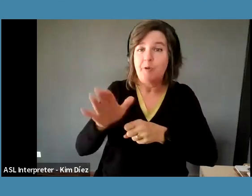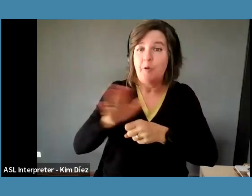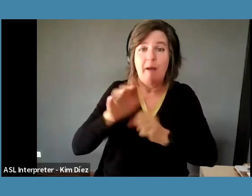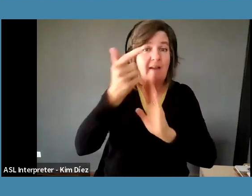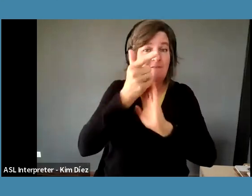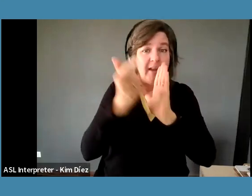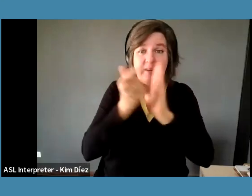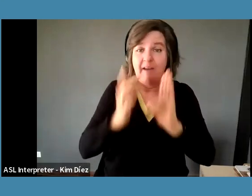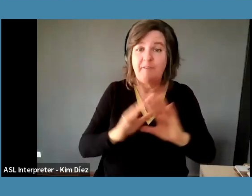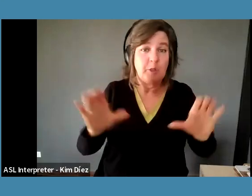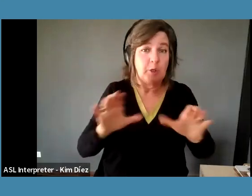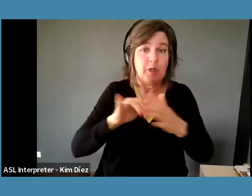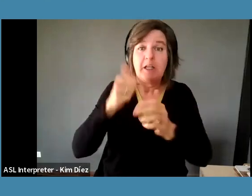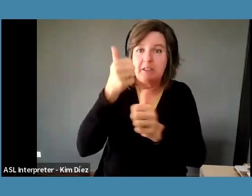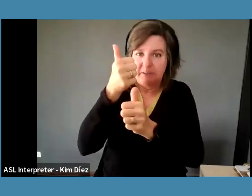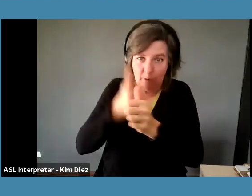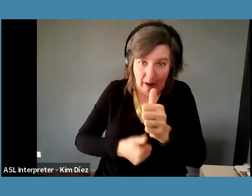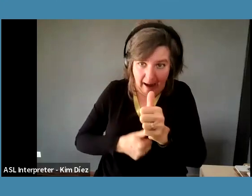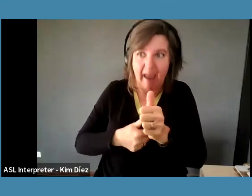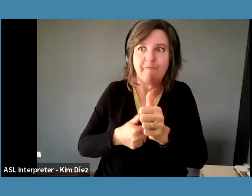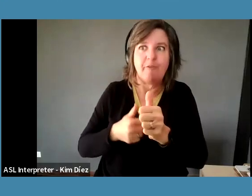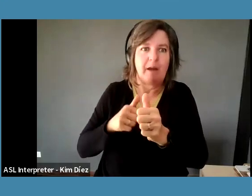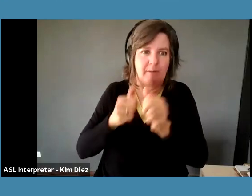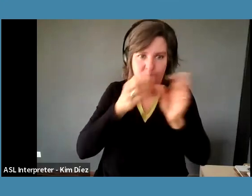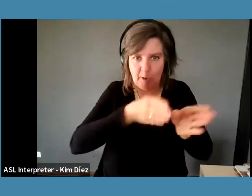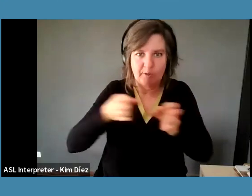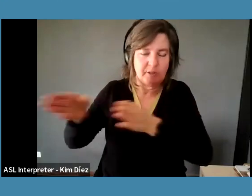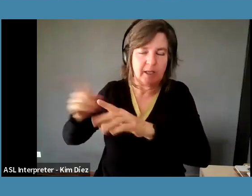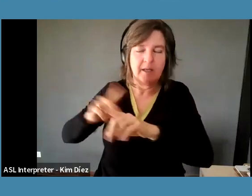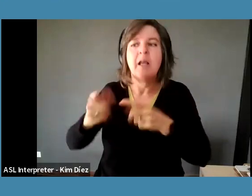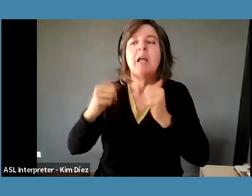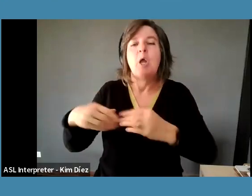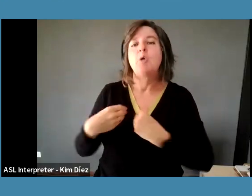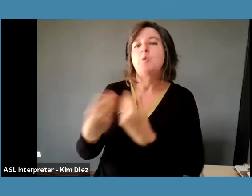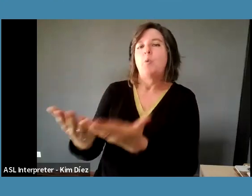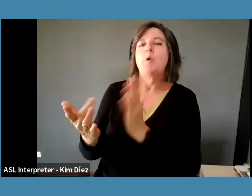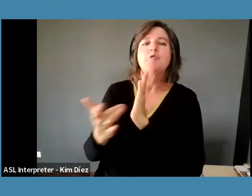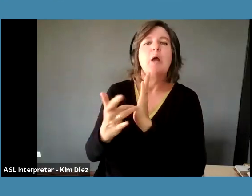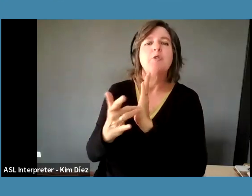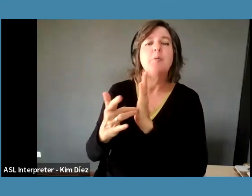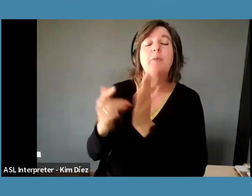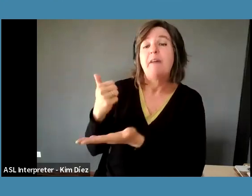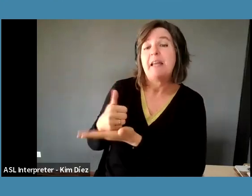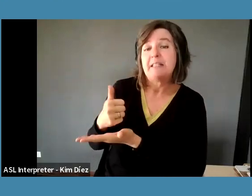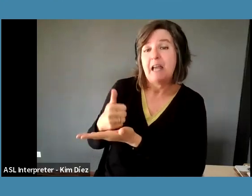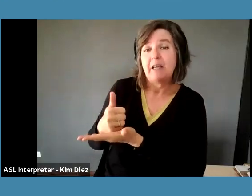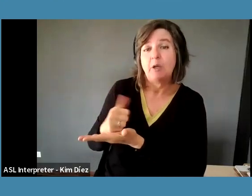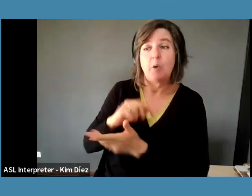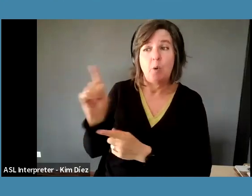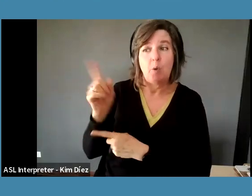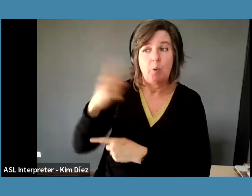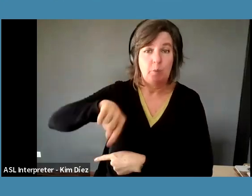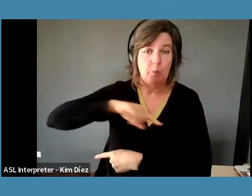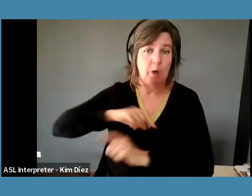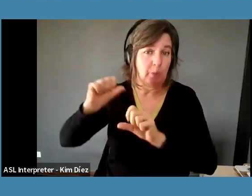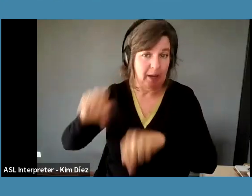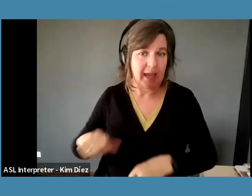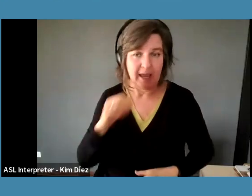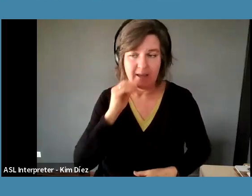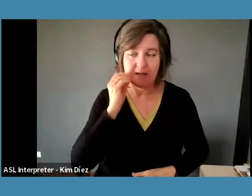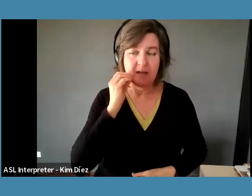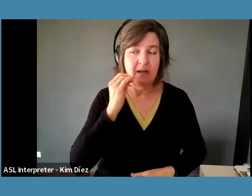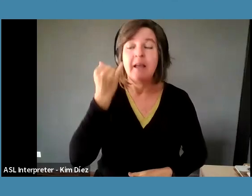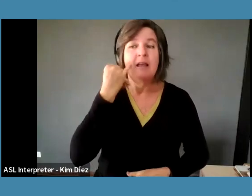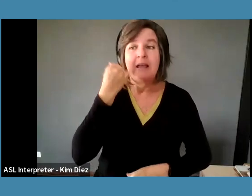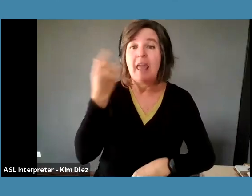to represent every single person. So we try to provide technical assistance to those that we can't provide full